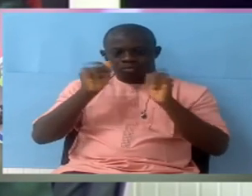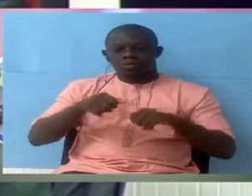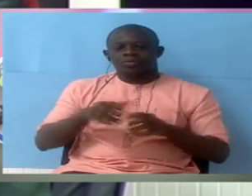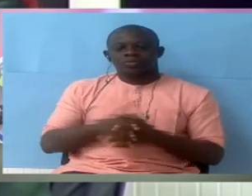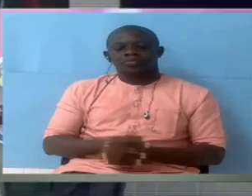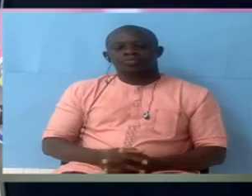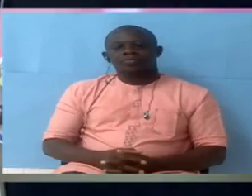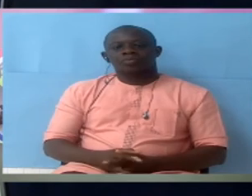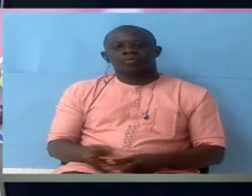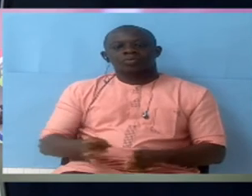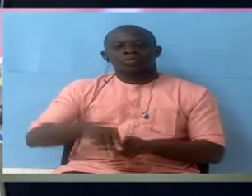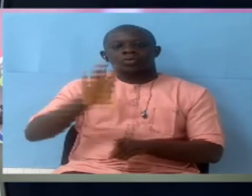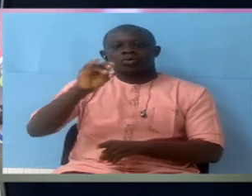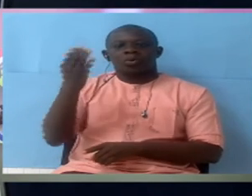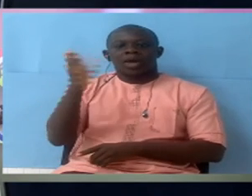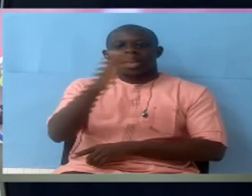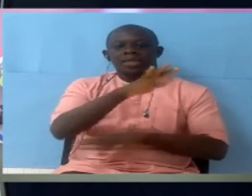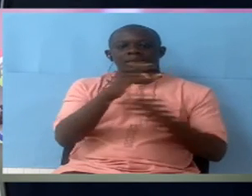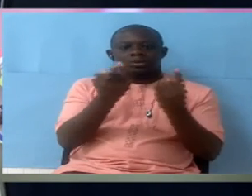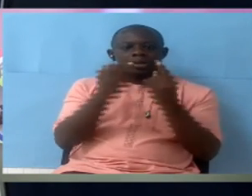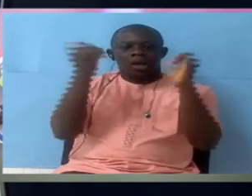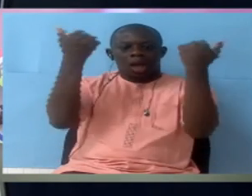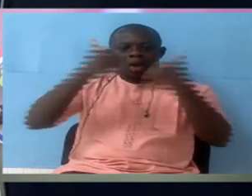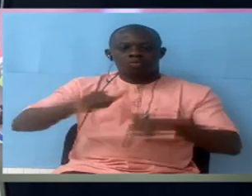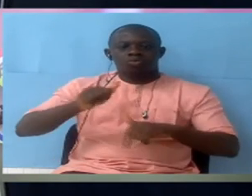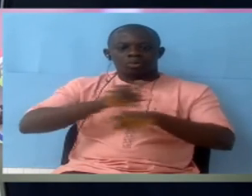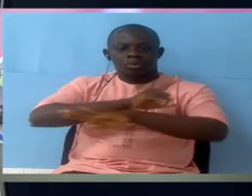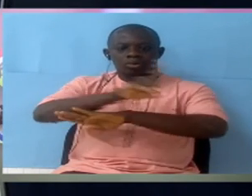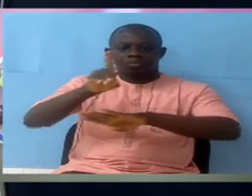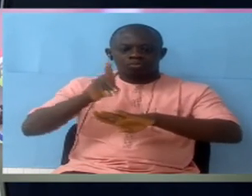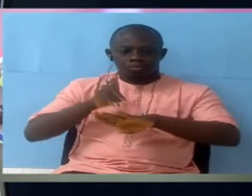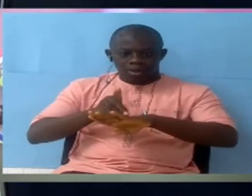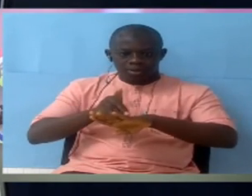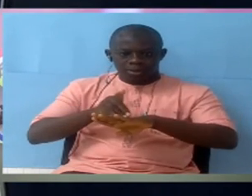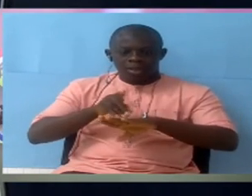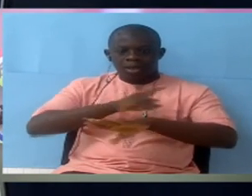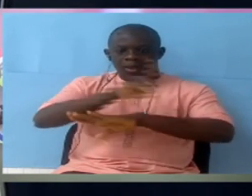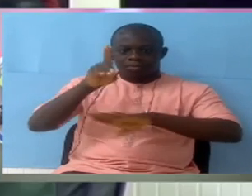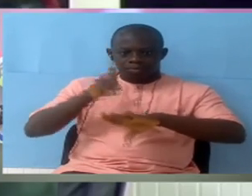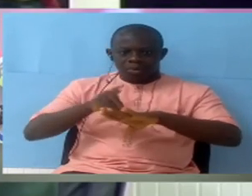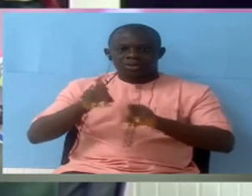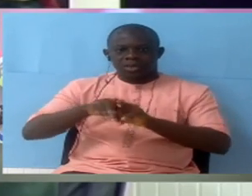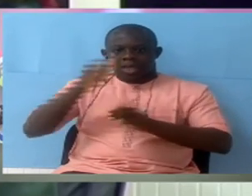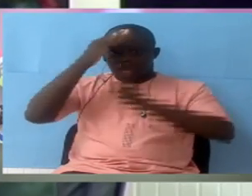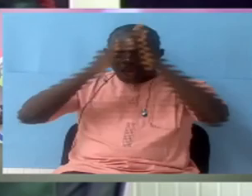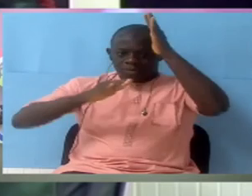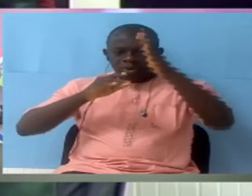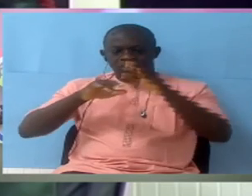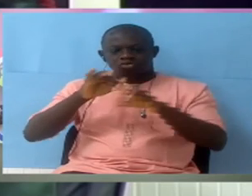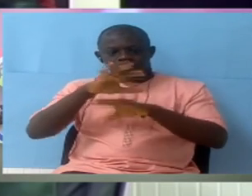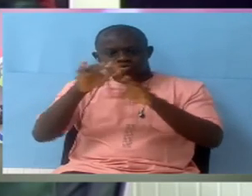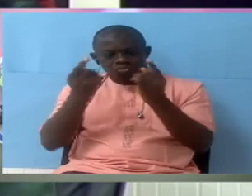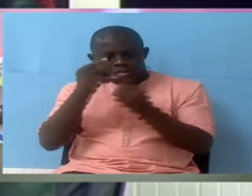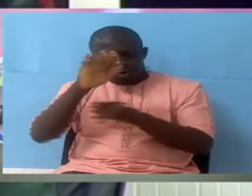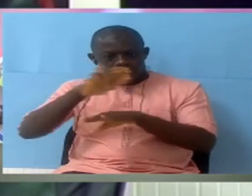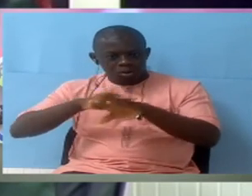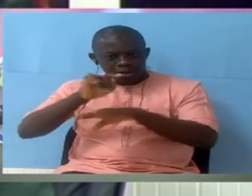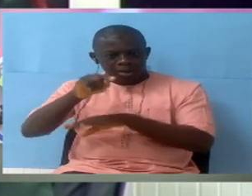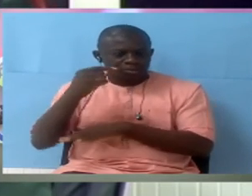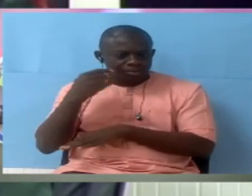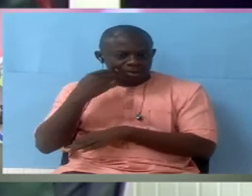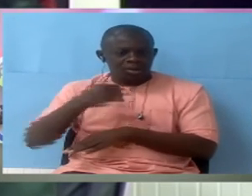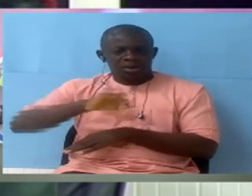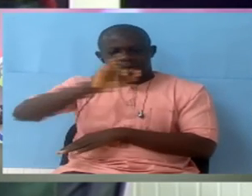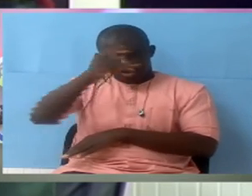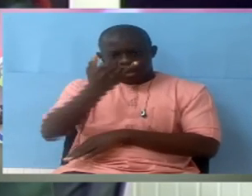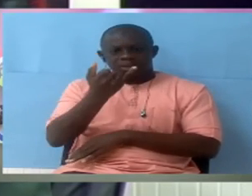Did anything happen at the camp on that day? Ndax amna dara lo xamne xewna ci camp bi bes bobu.